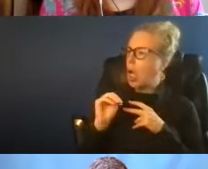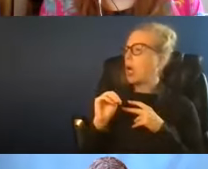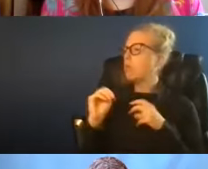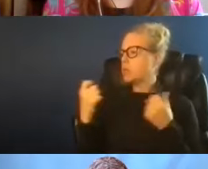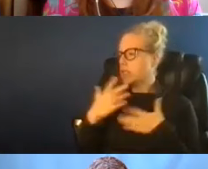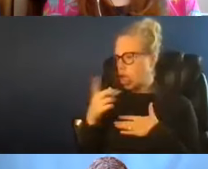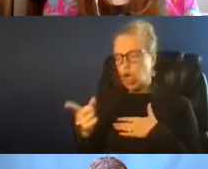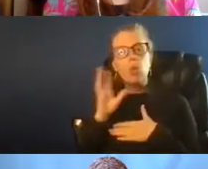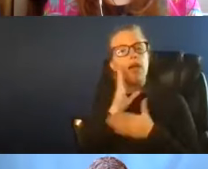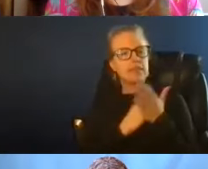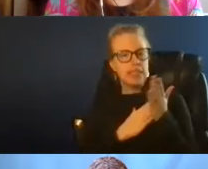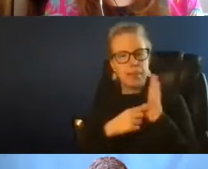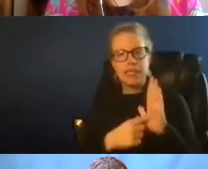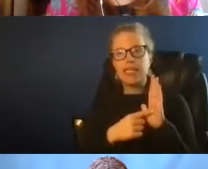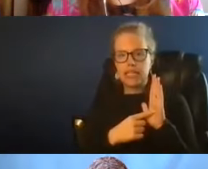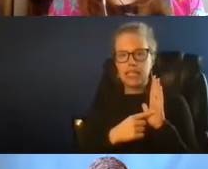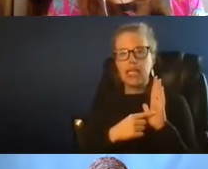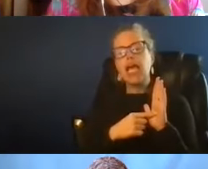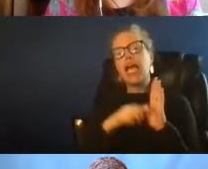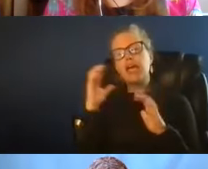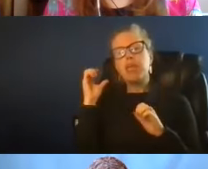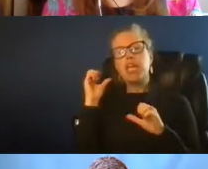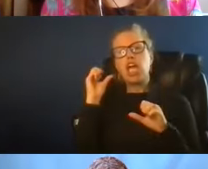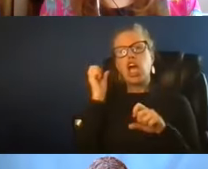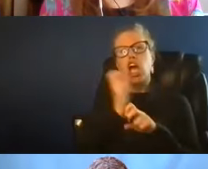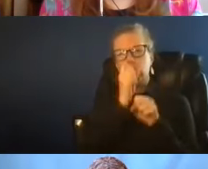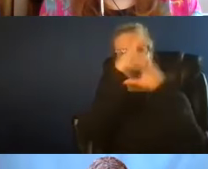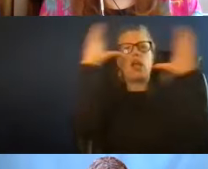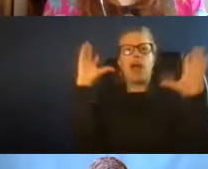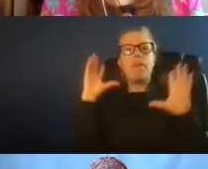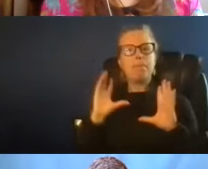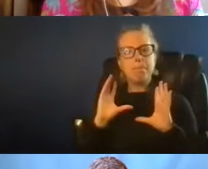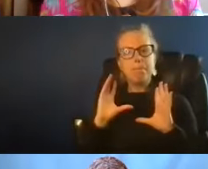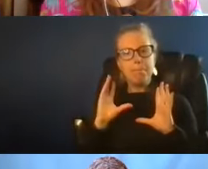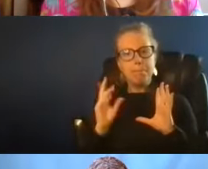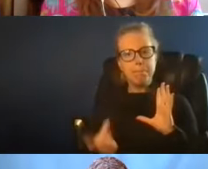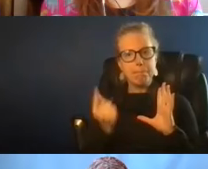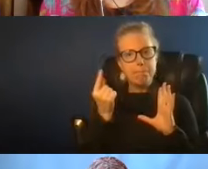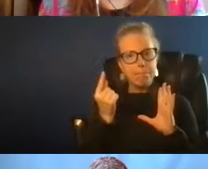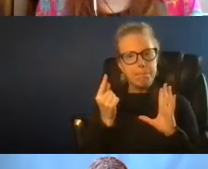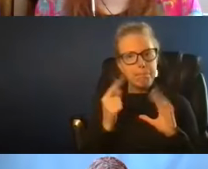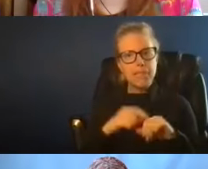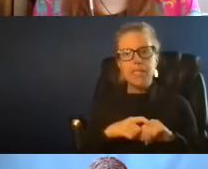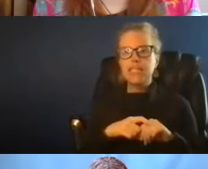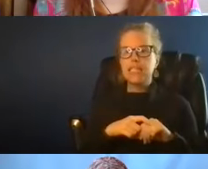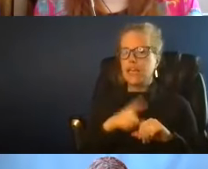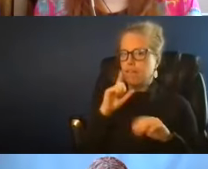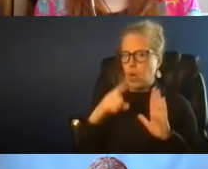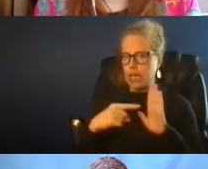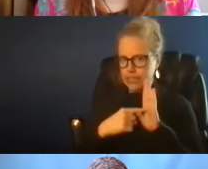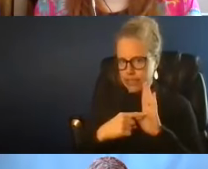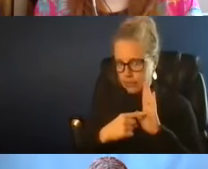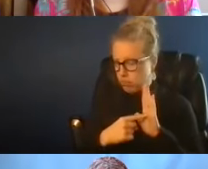some examples here because it can be really hard to just come up with these right away. So for example,